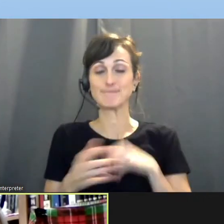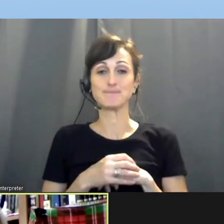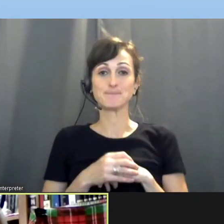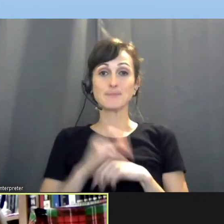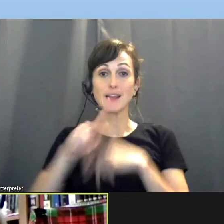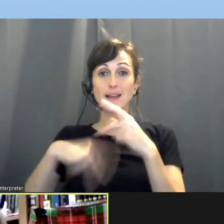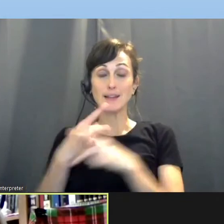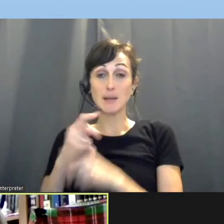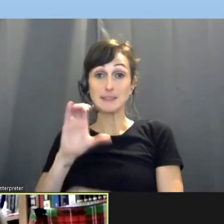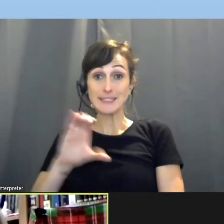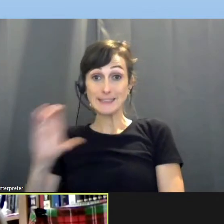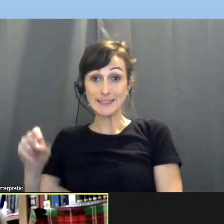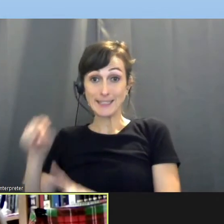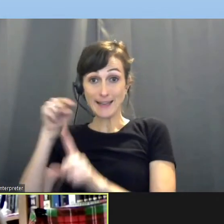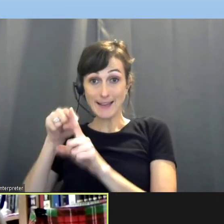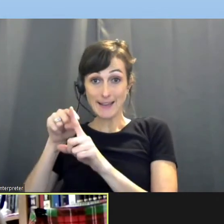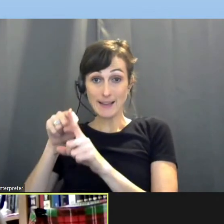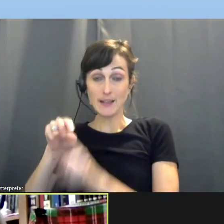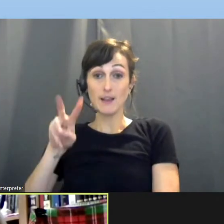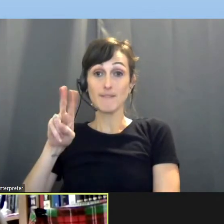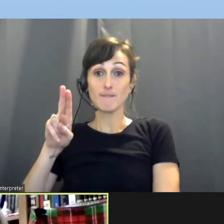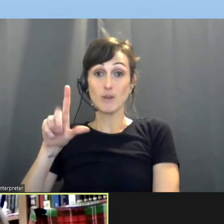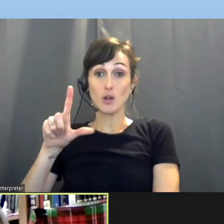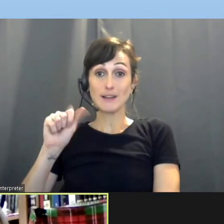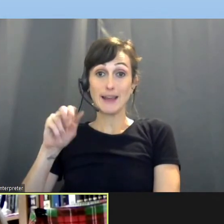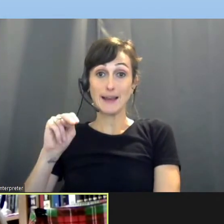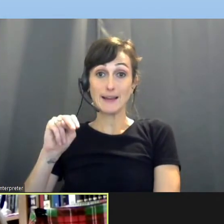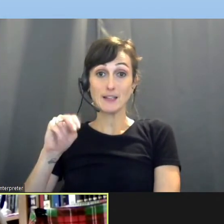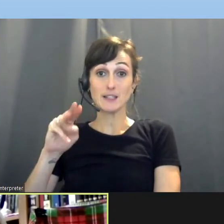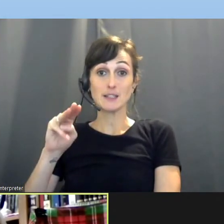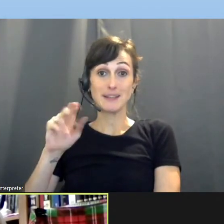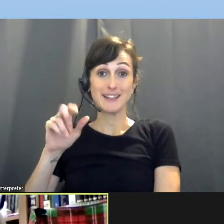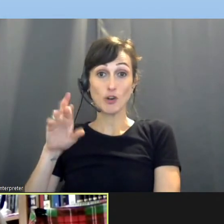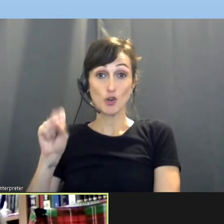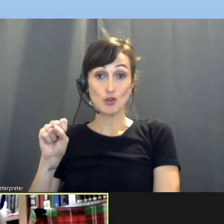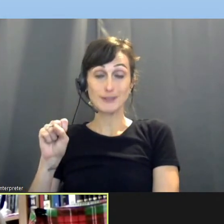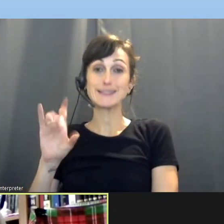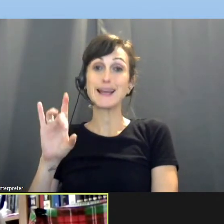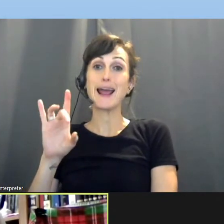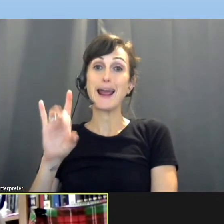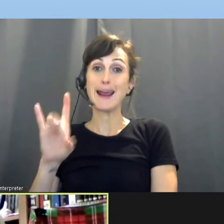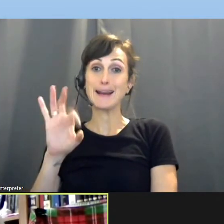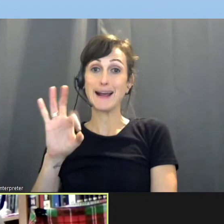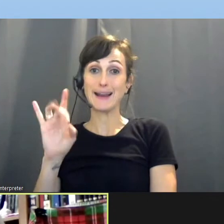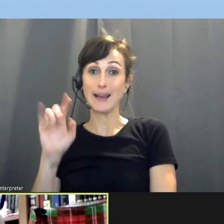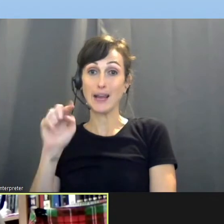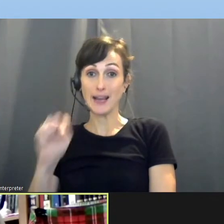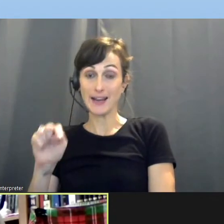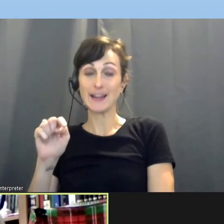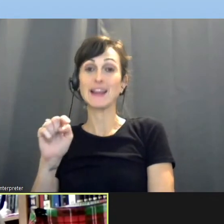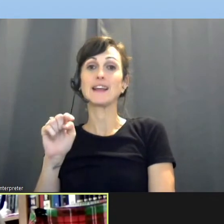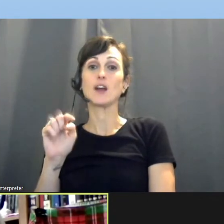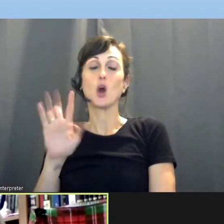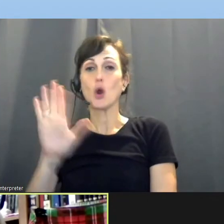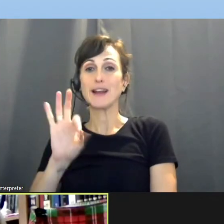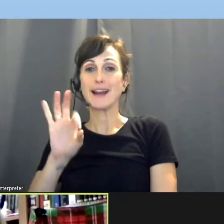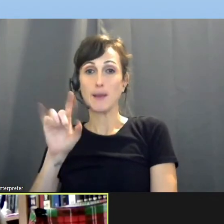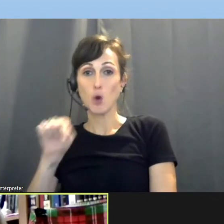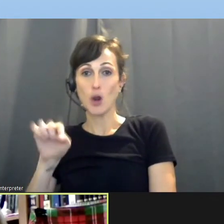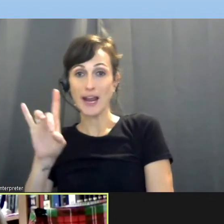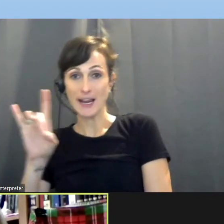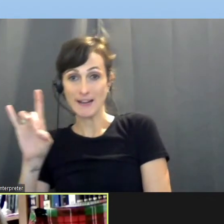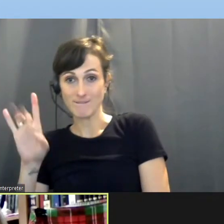primary vendor is Vulcan Materials at $98.85 per ton, and then we listed a secondary